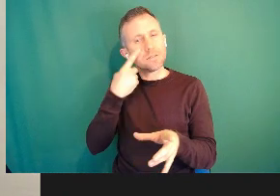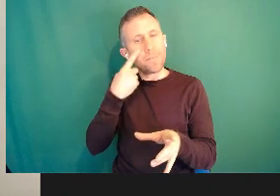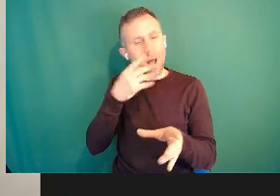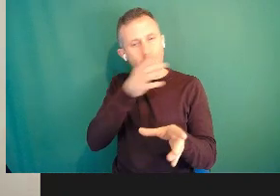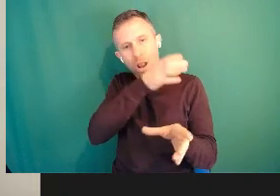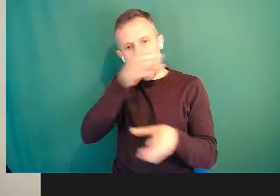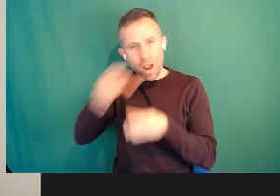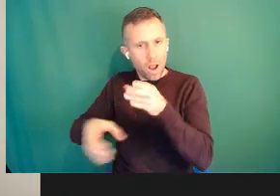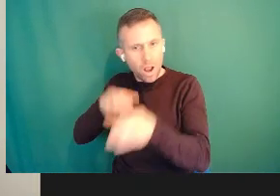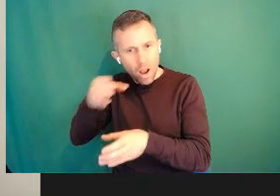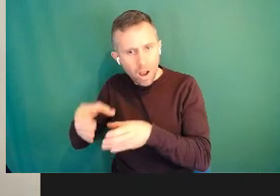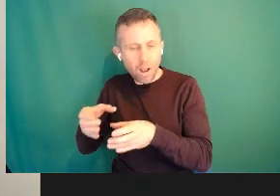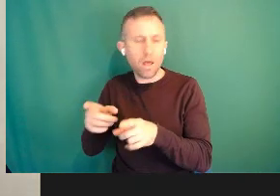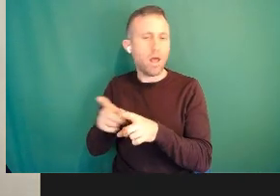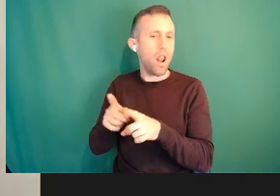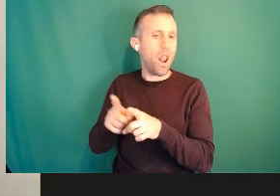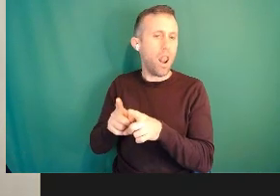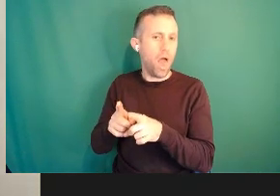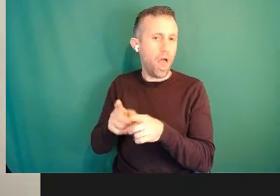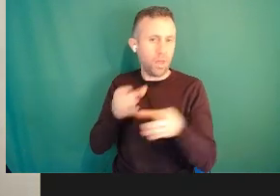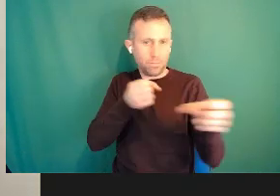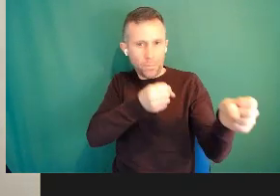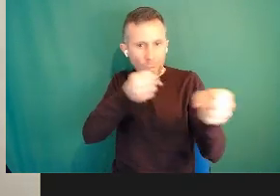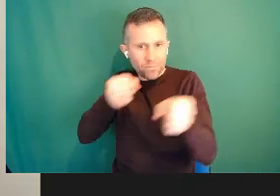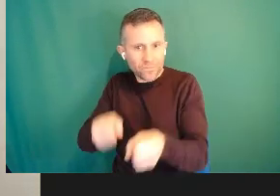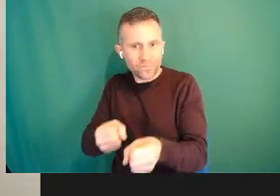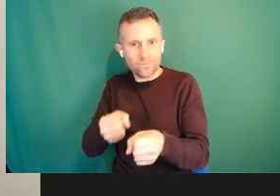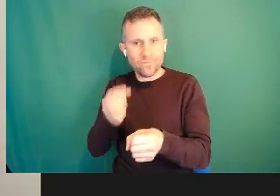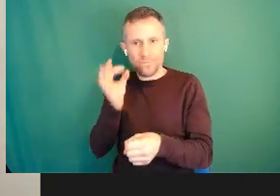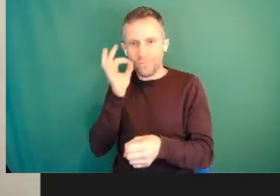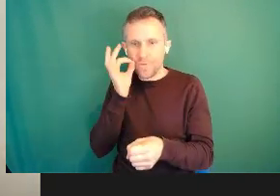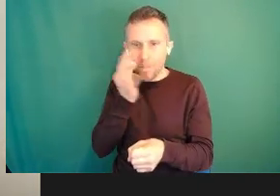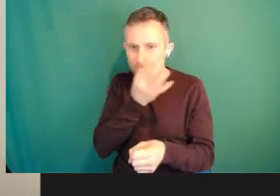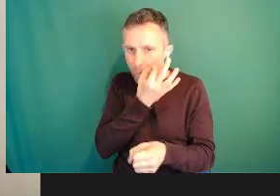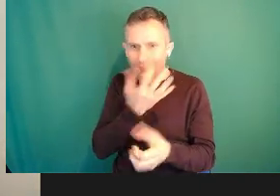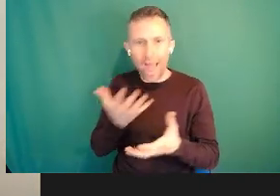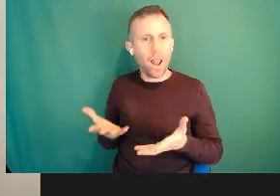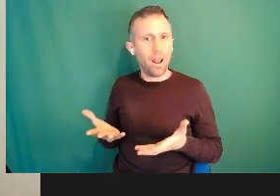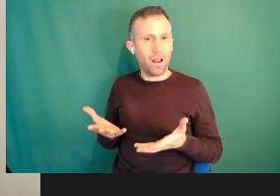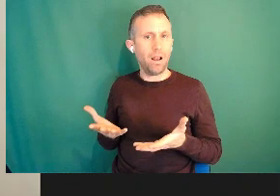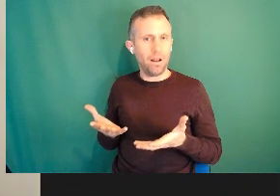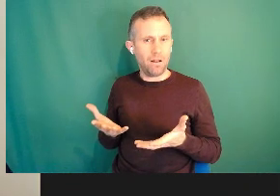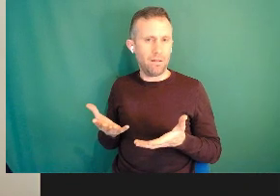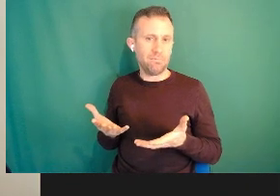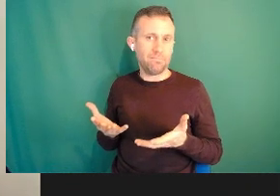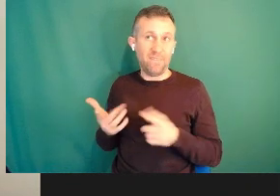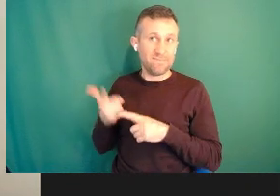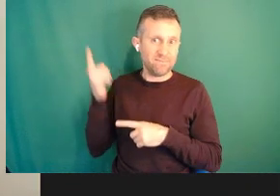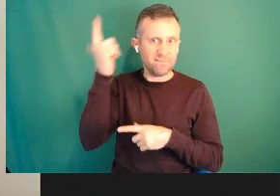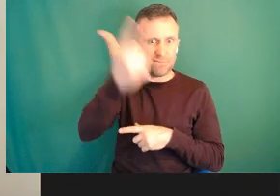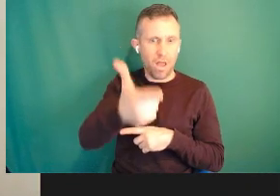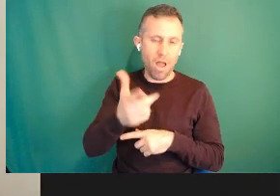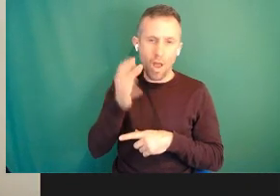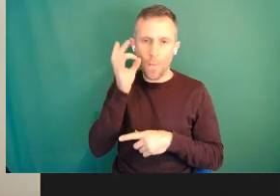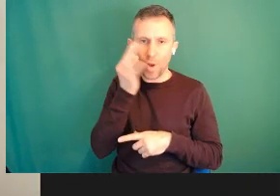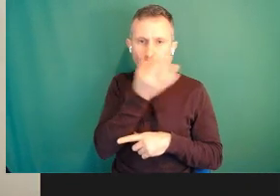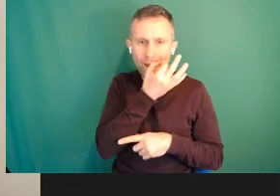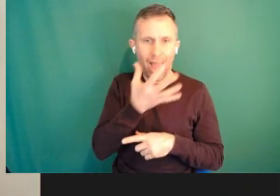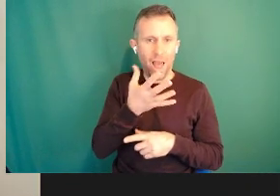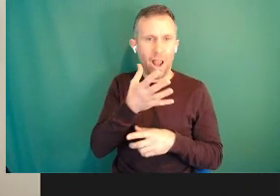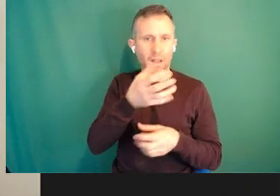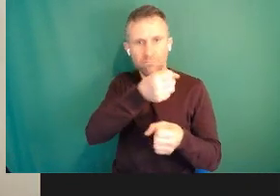good walk from the house, and there's lots of like fallen trees that we've used to create the